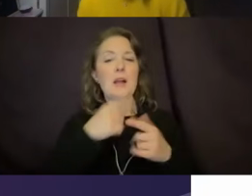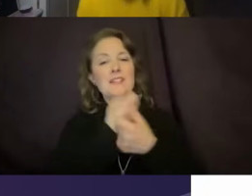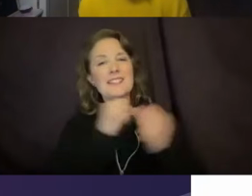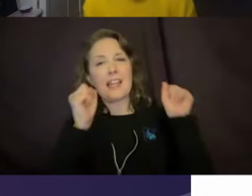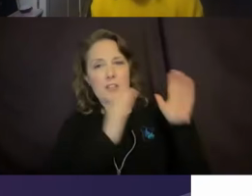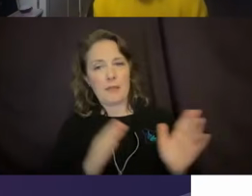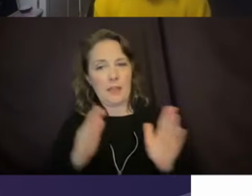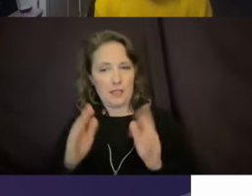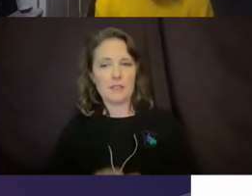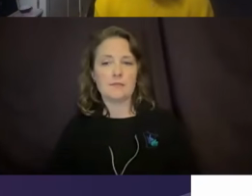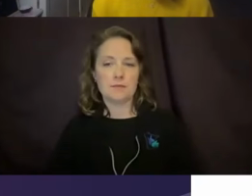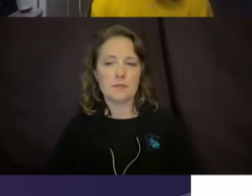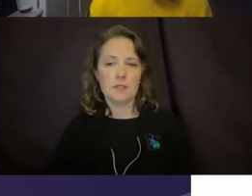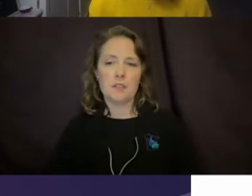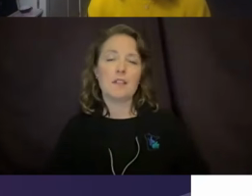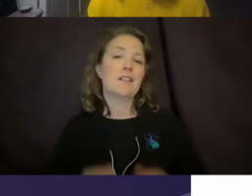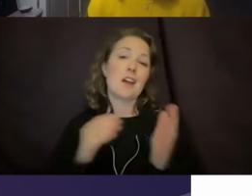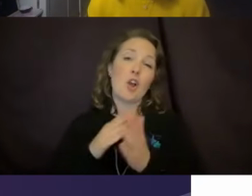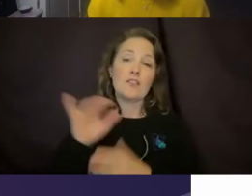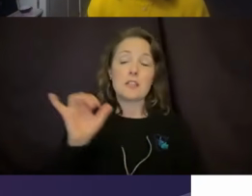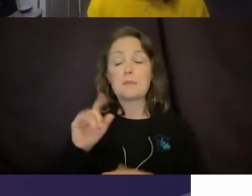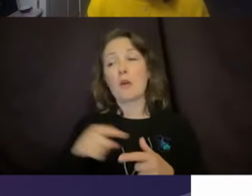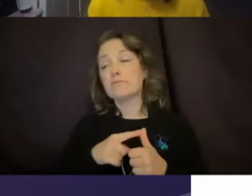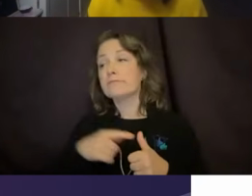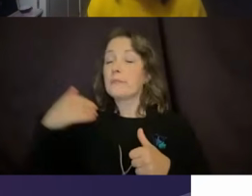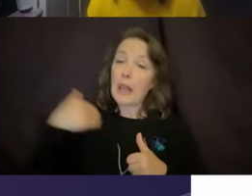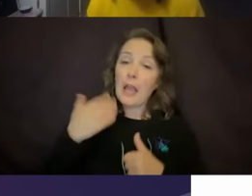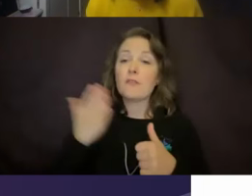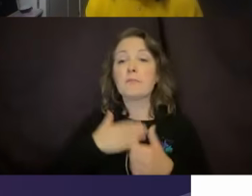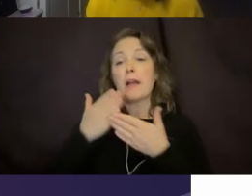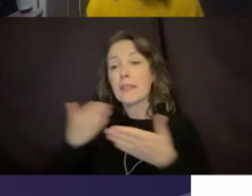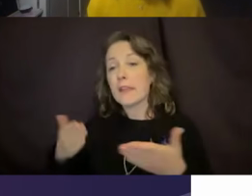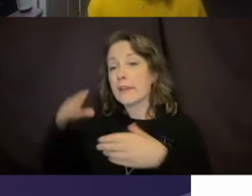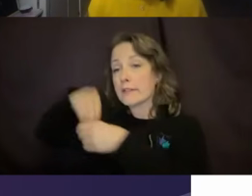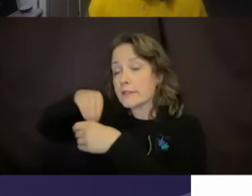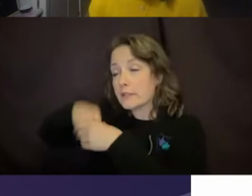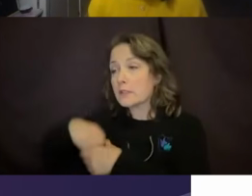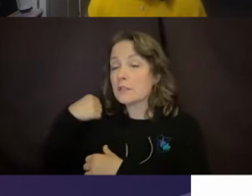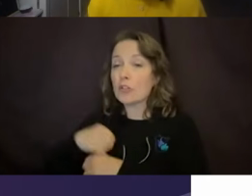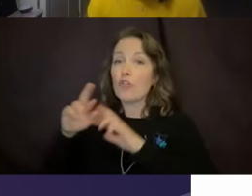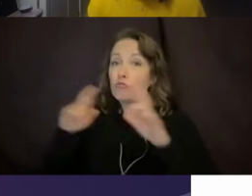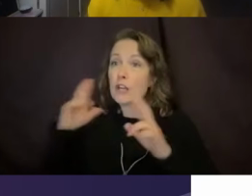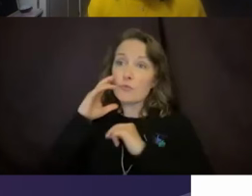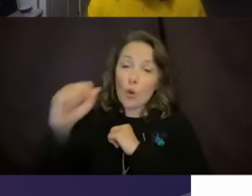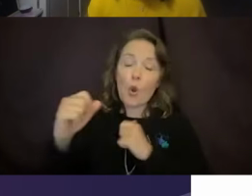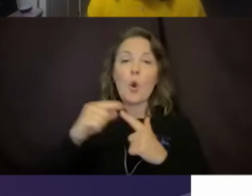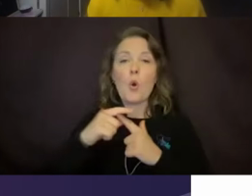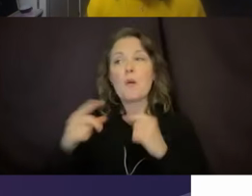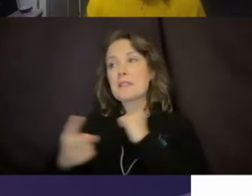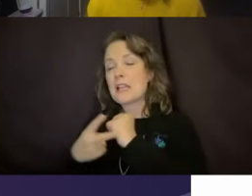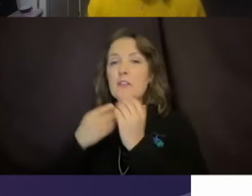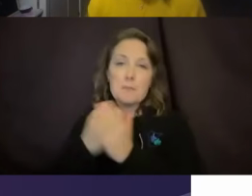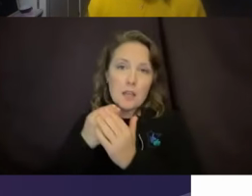have a takeaway bag and have things like save money and stuff like that for physical safety.